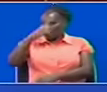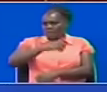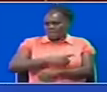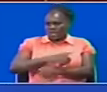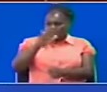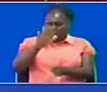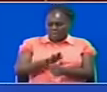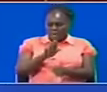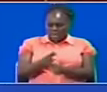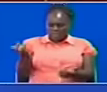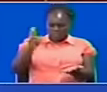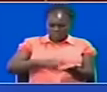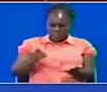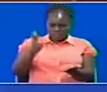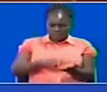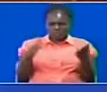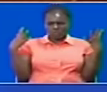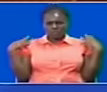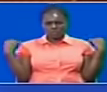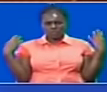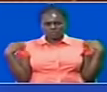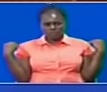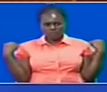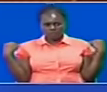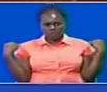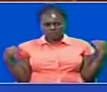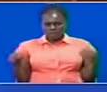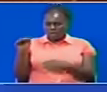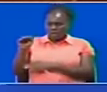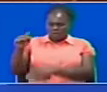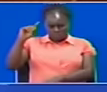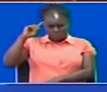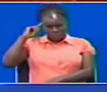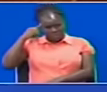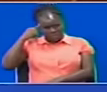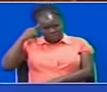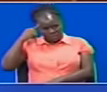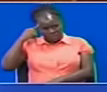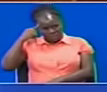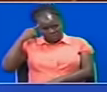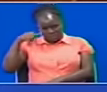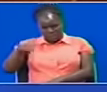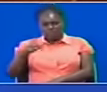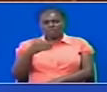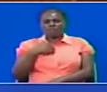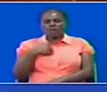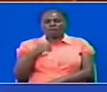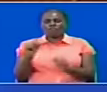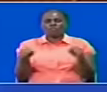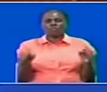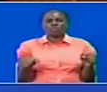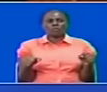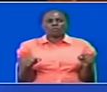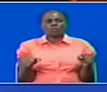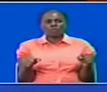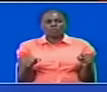mass voter registration exercise. We urge you to consider that they are abrogating their responsibility in